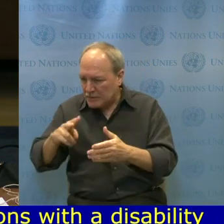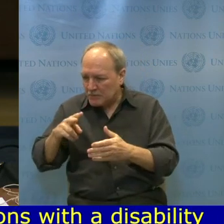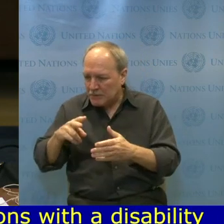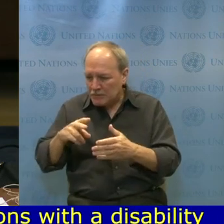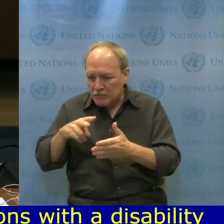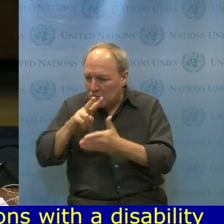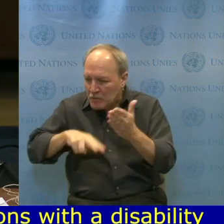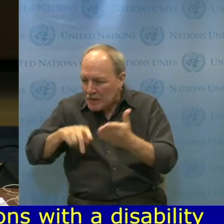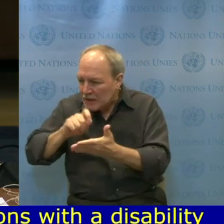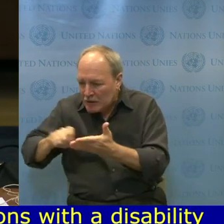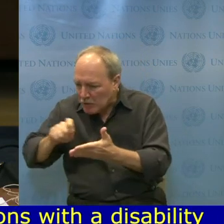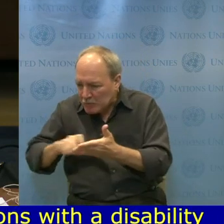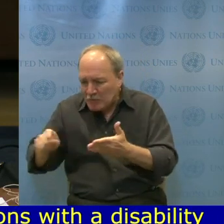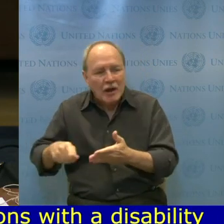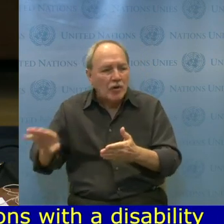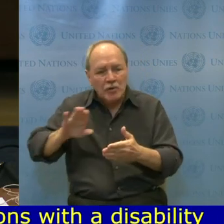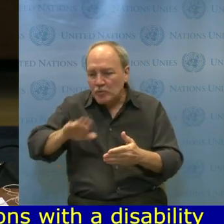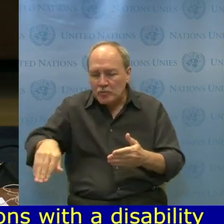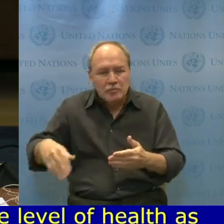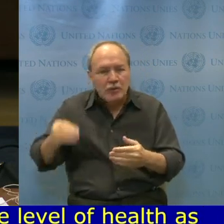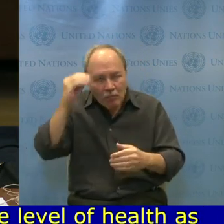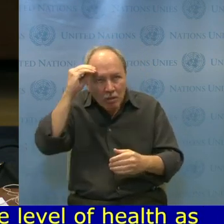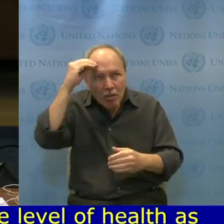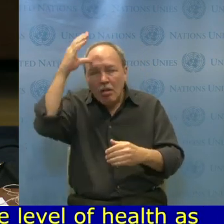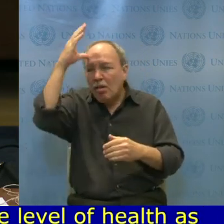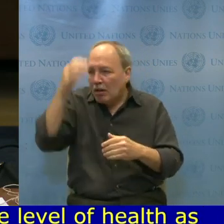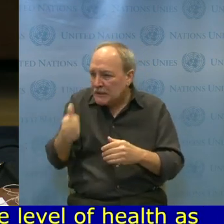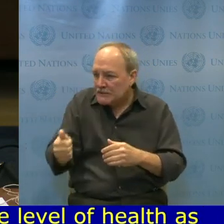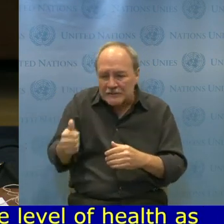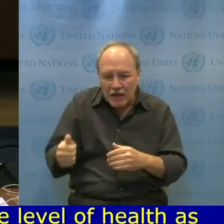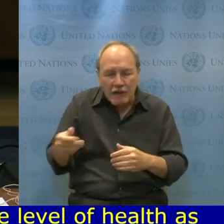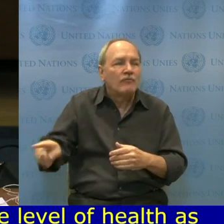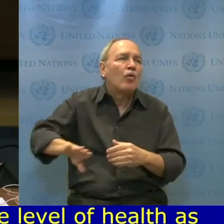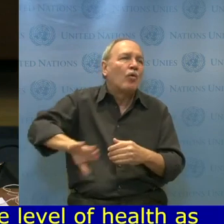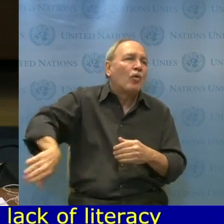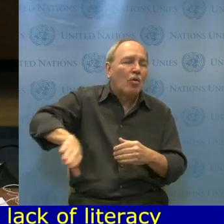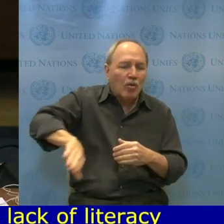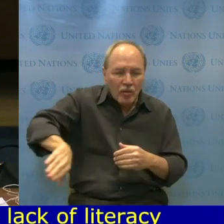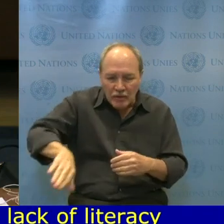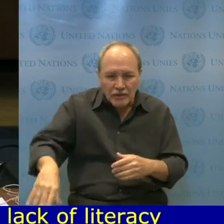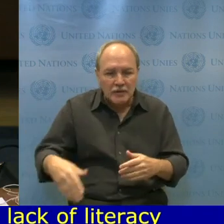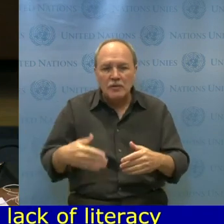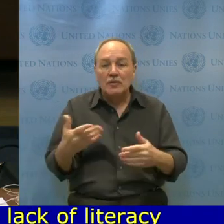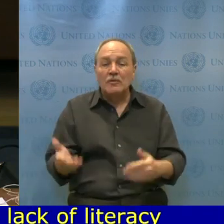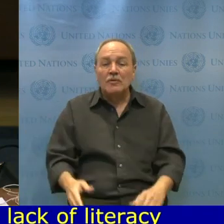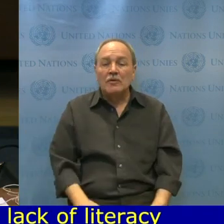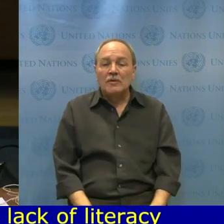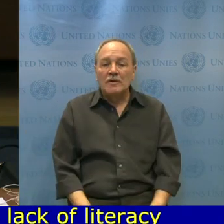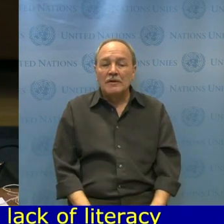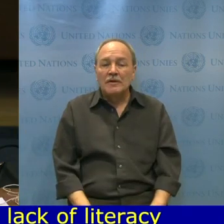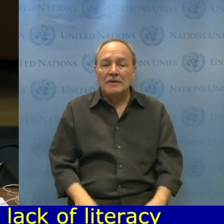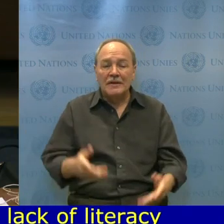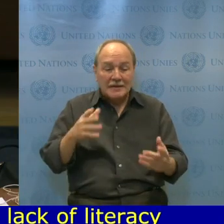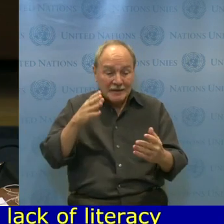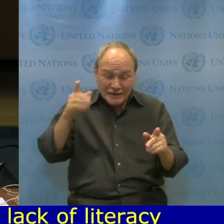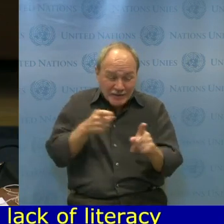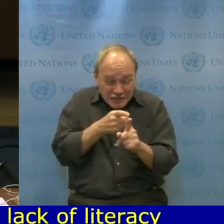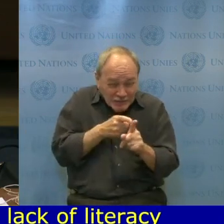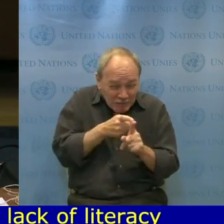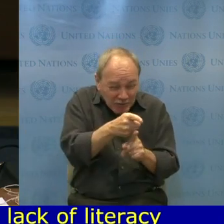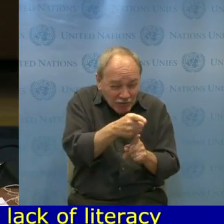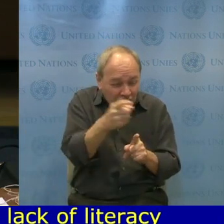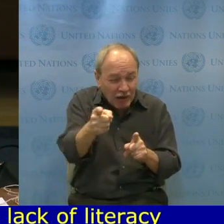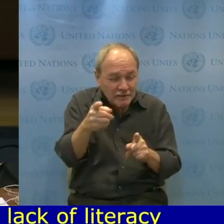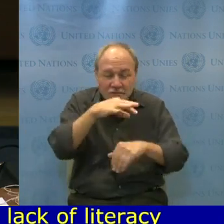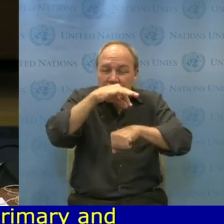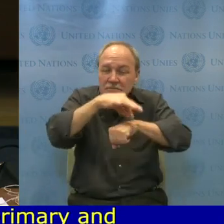to primary and secondary care, not much availability when it comes to specialized services and poor quality